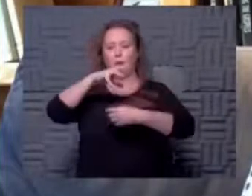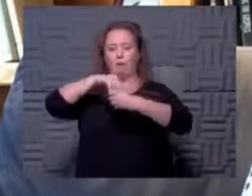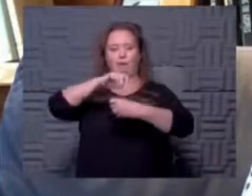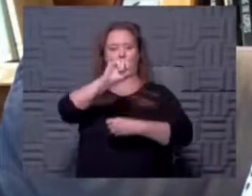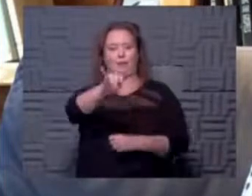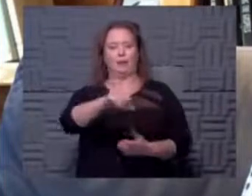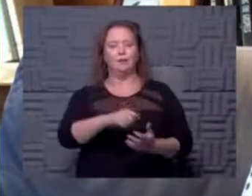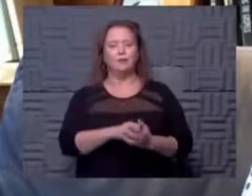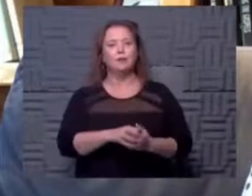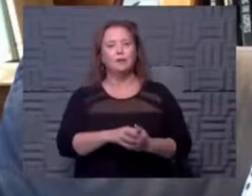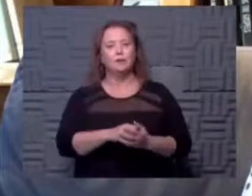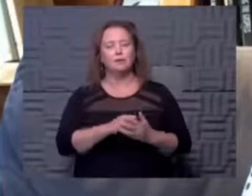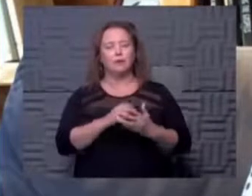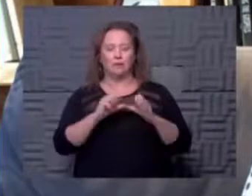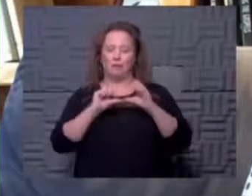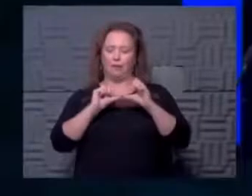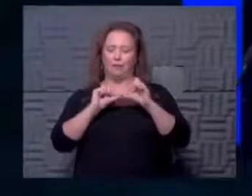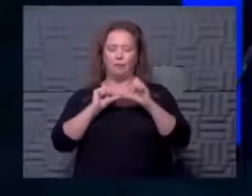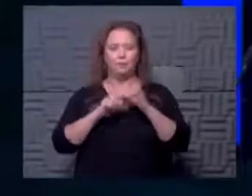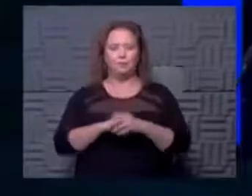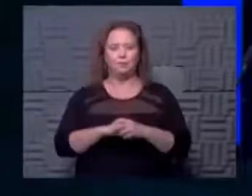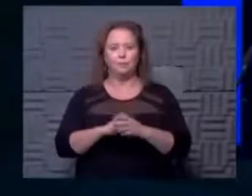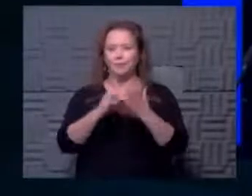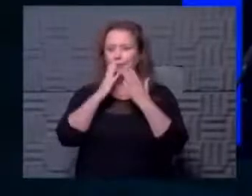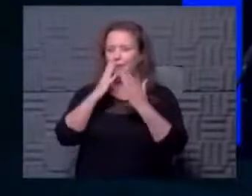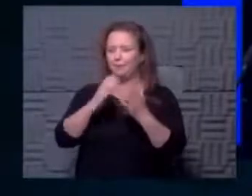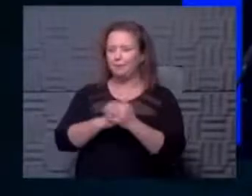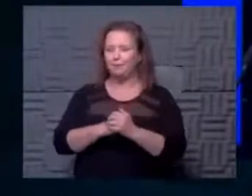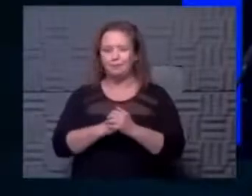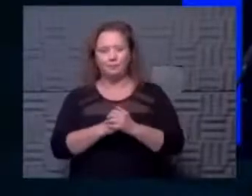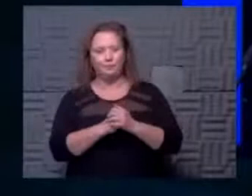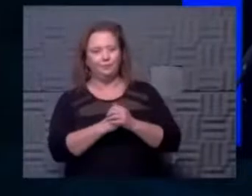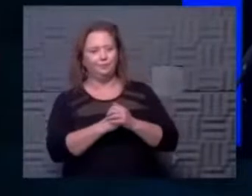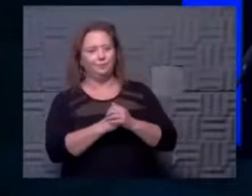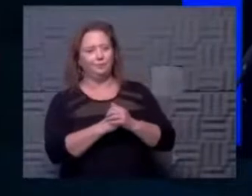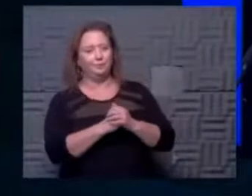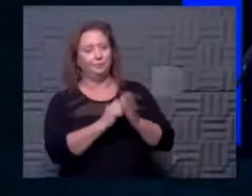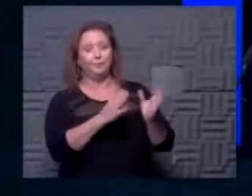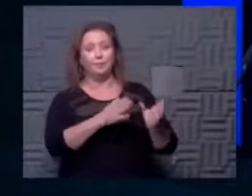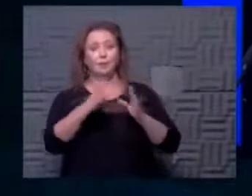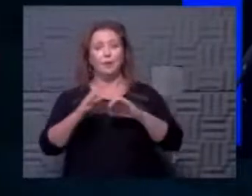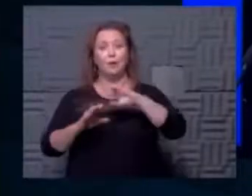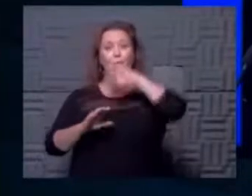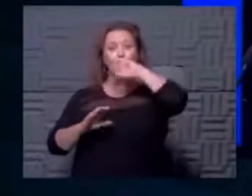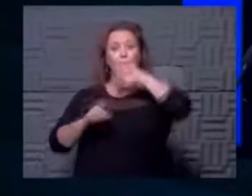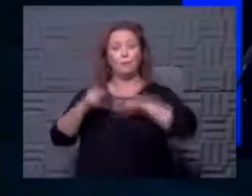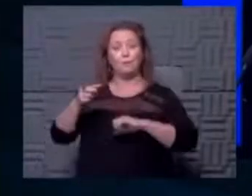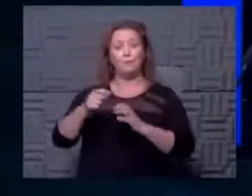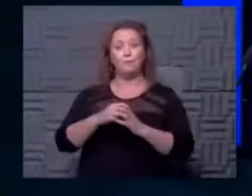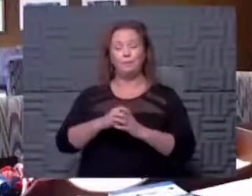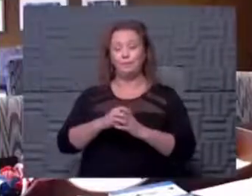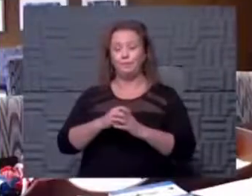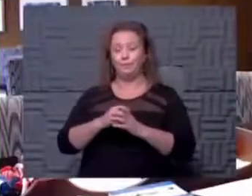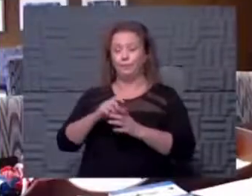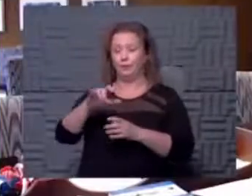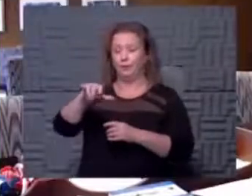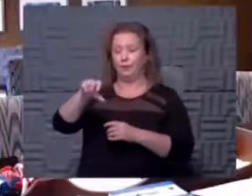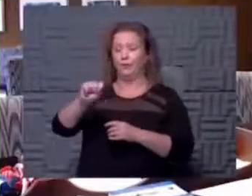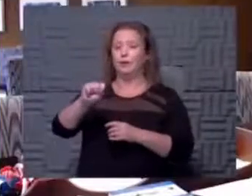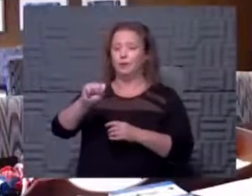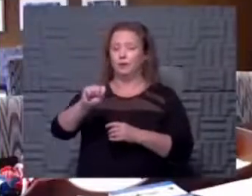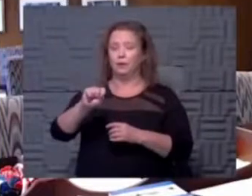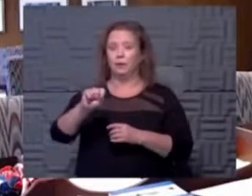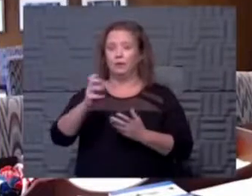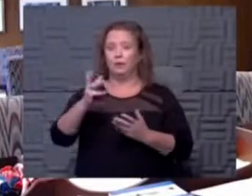that as we come through this. Thank you. Thank you. Archbishop? Yes, I just